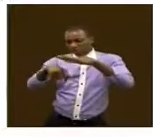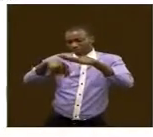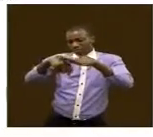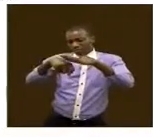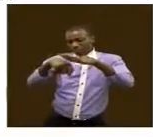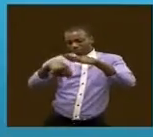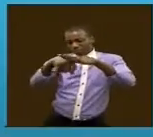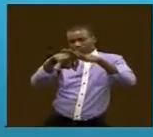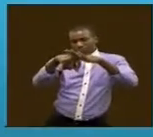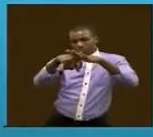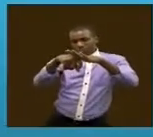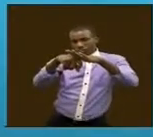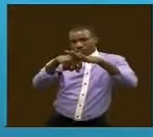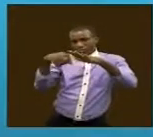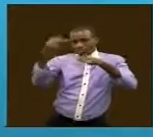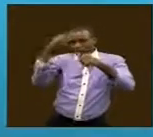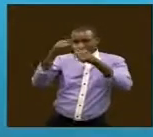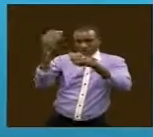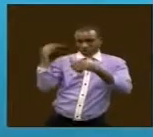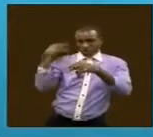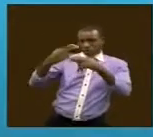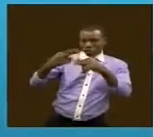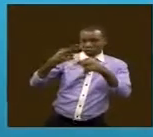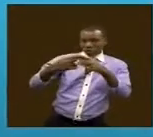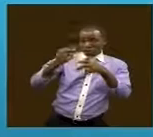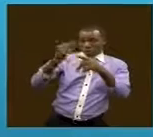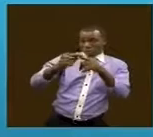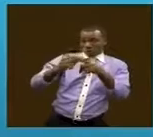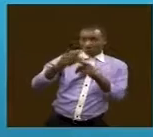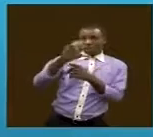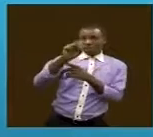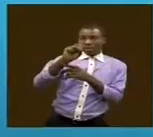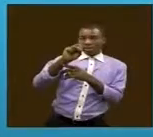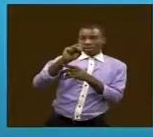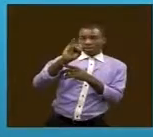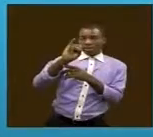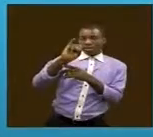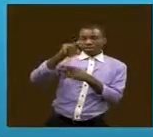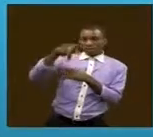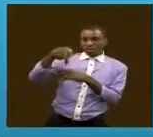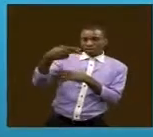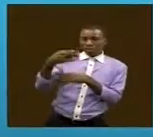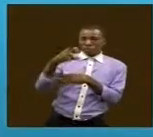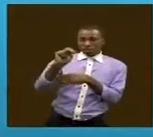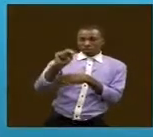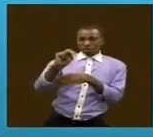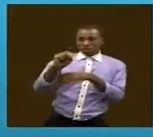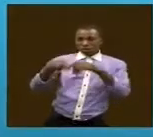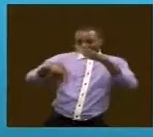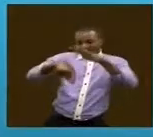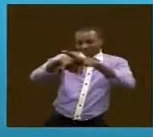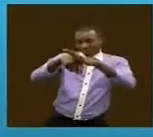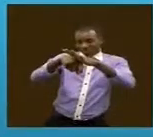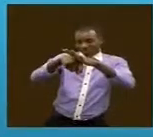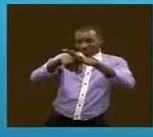From the keywords, I said those are the words that we are going to use. So now you can see the